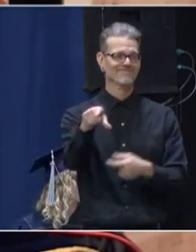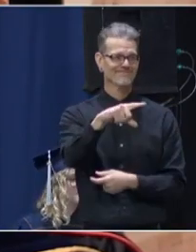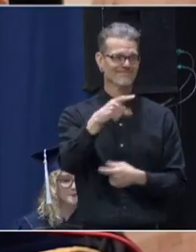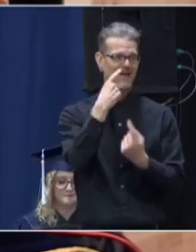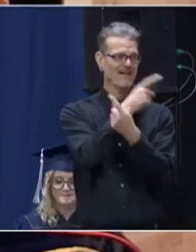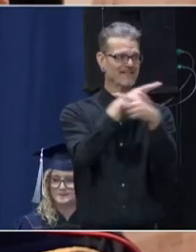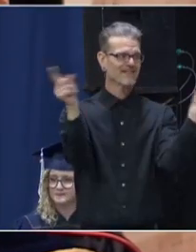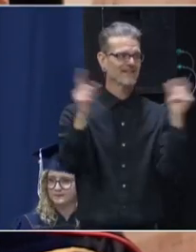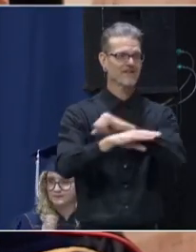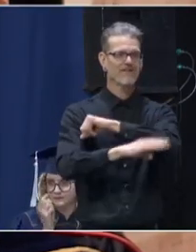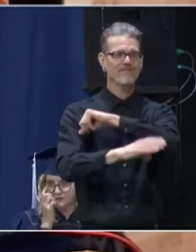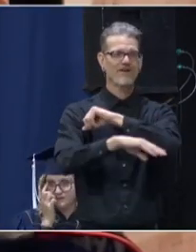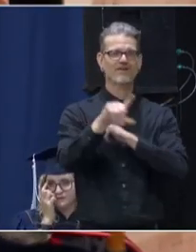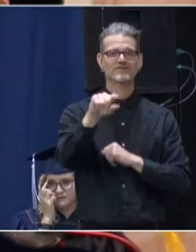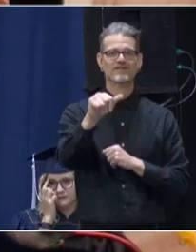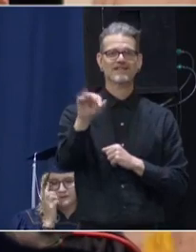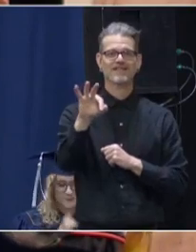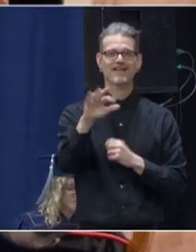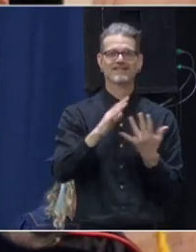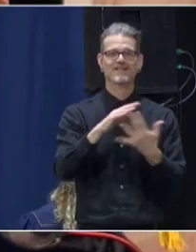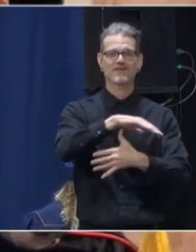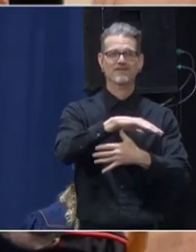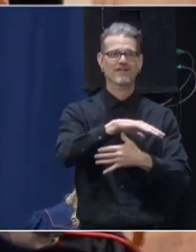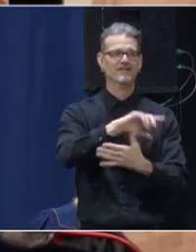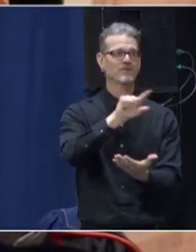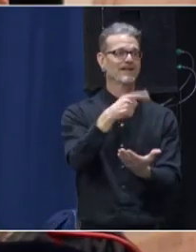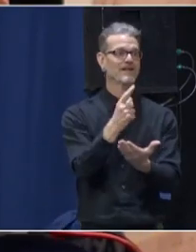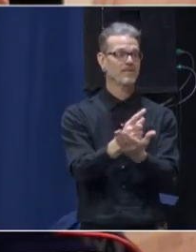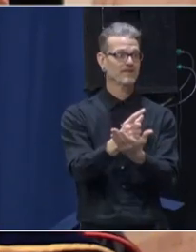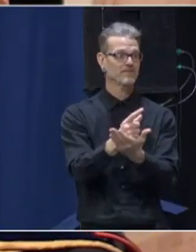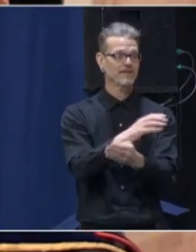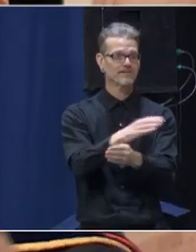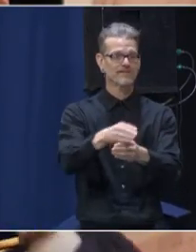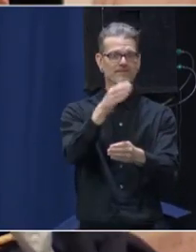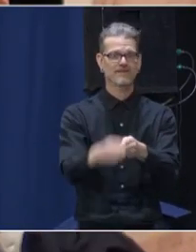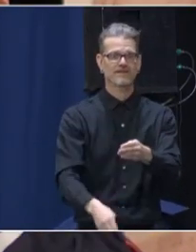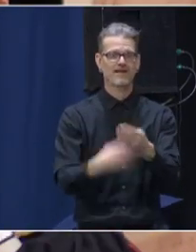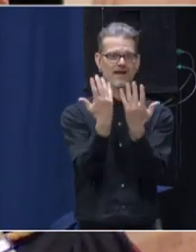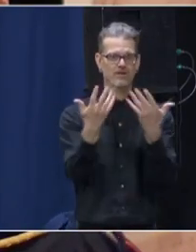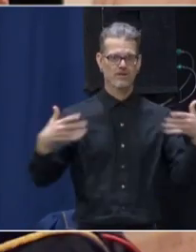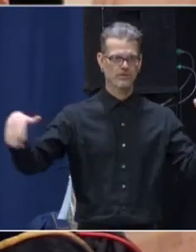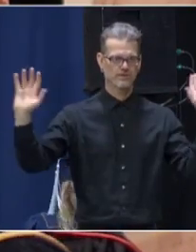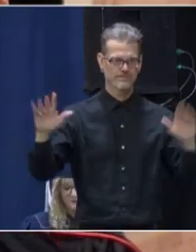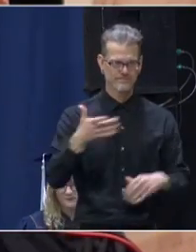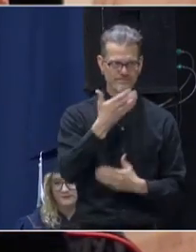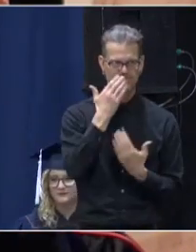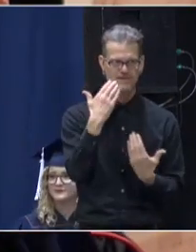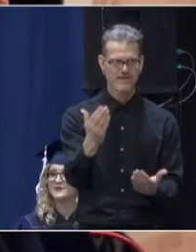fall 2019 undergraduate commencement at a close. Thank you.